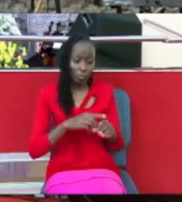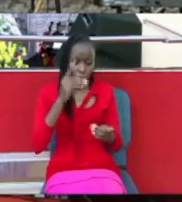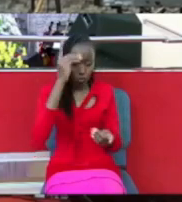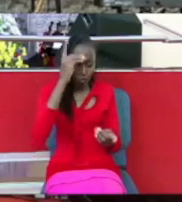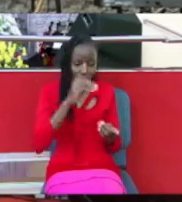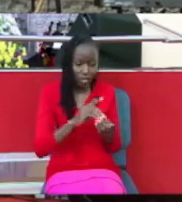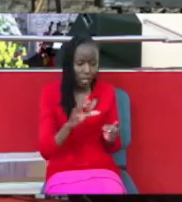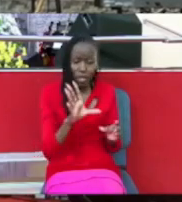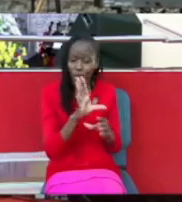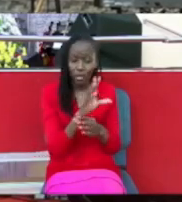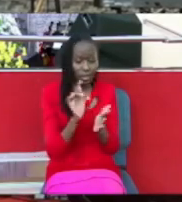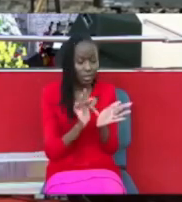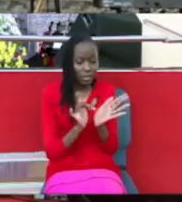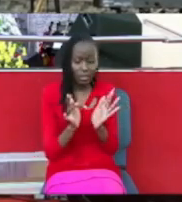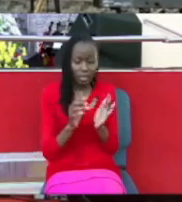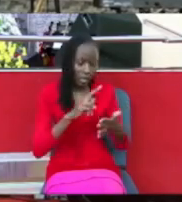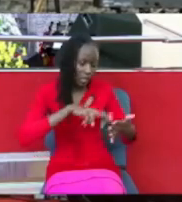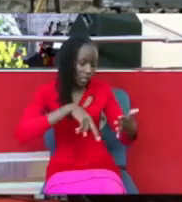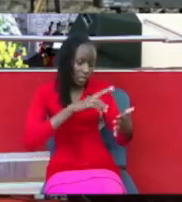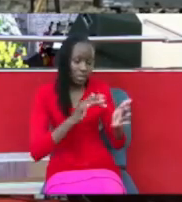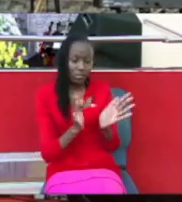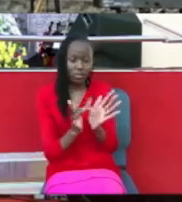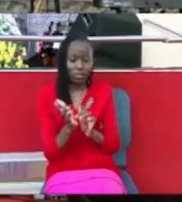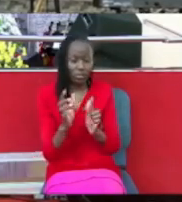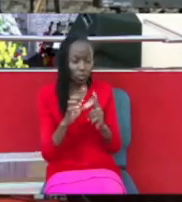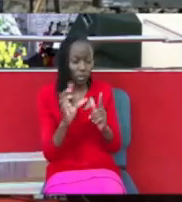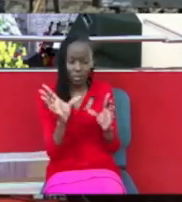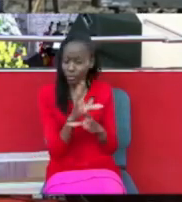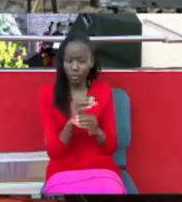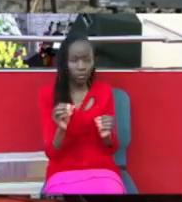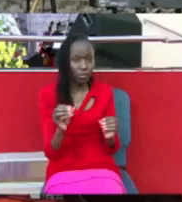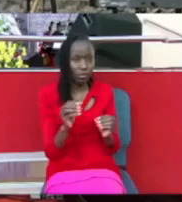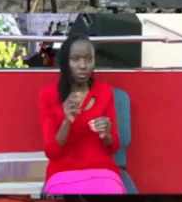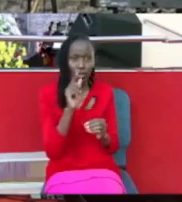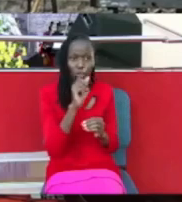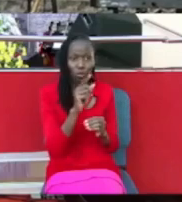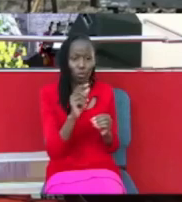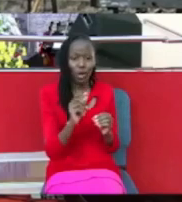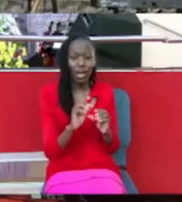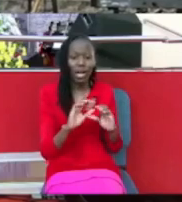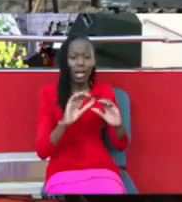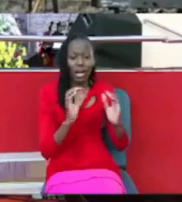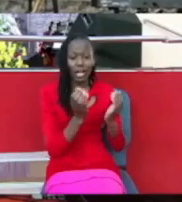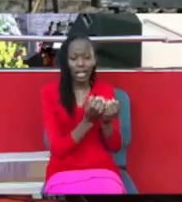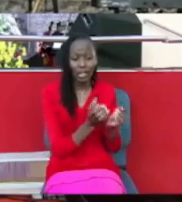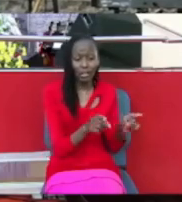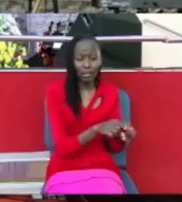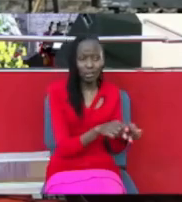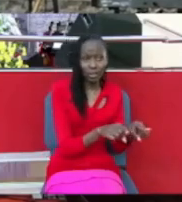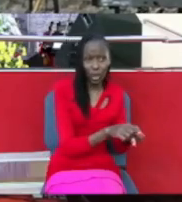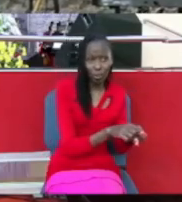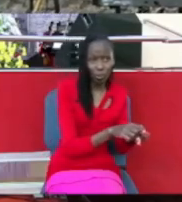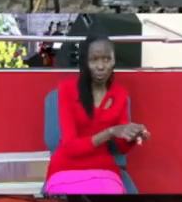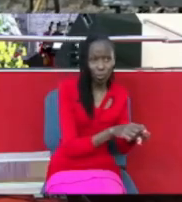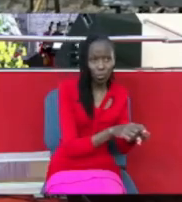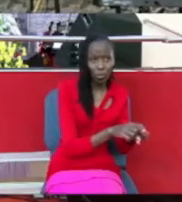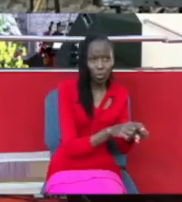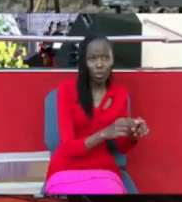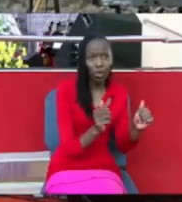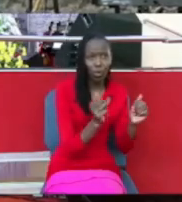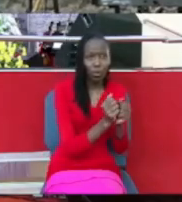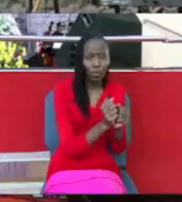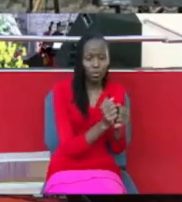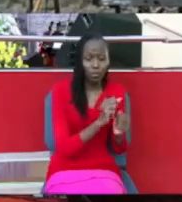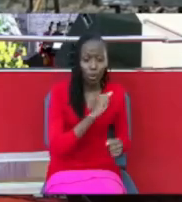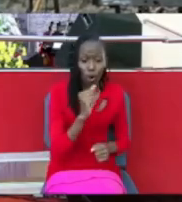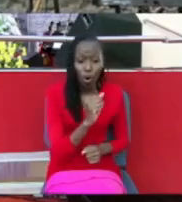of God, unapoamua kutosoma neno la Mungu, you are a classmate. Wewe uko darasa moja. With that